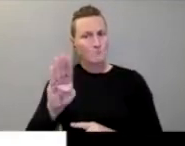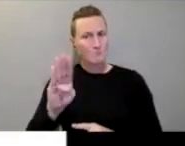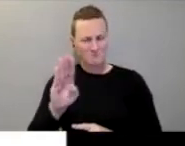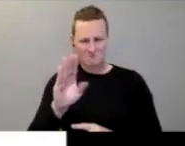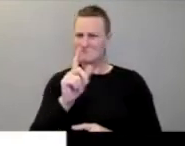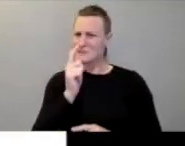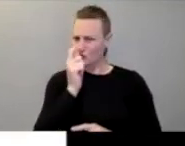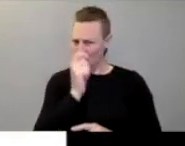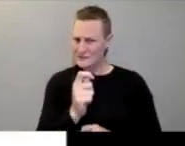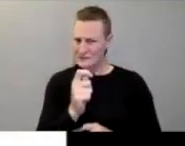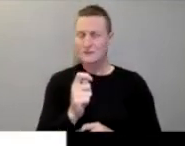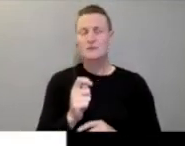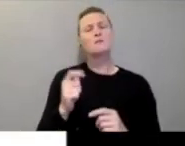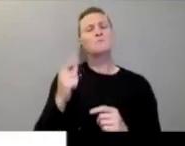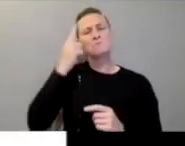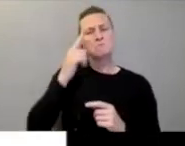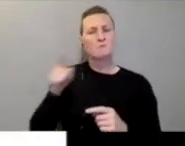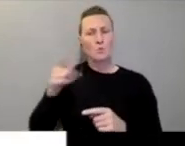decisions be made?